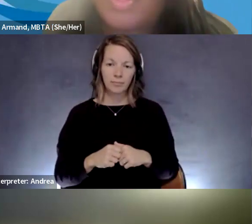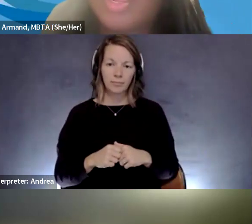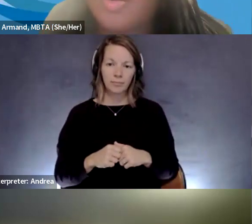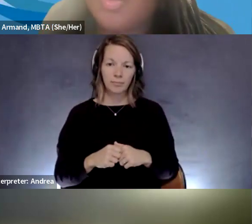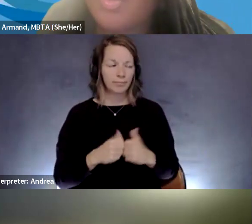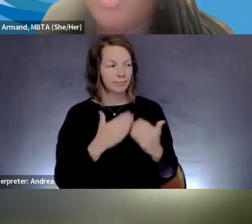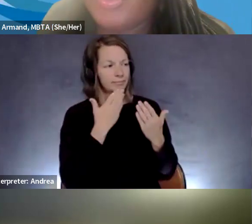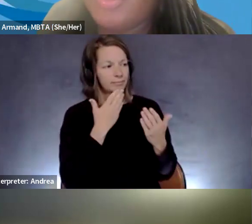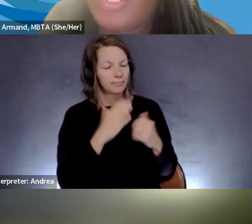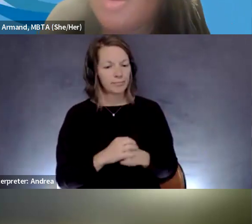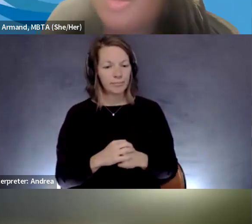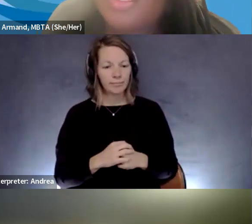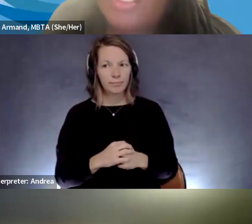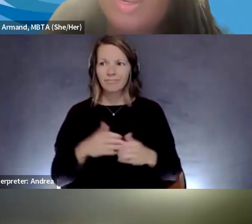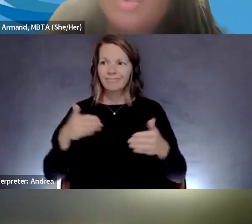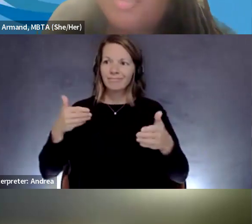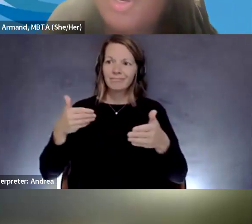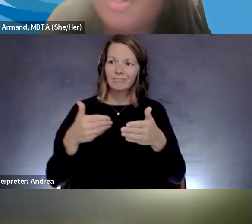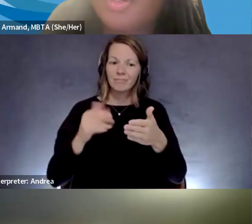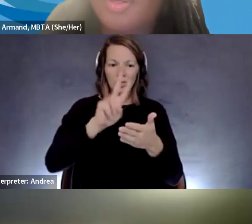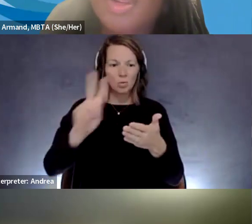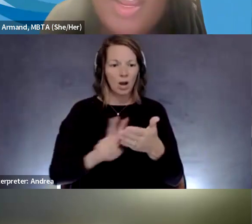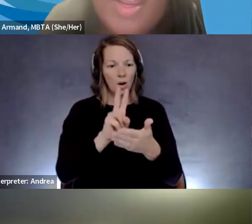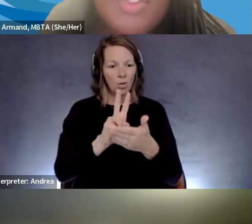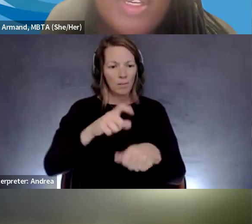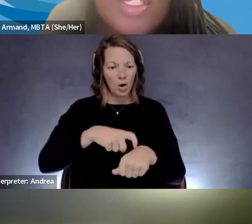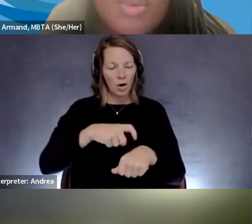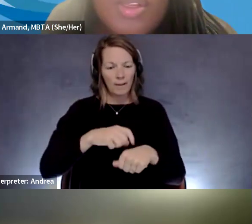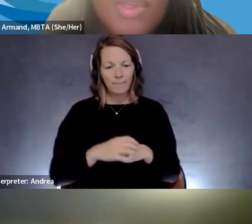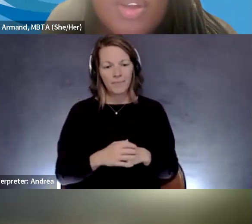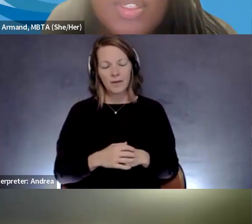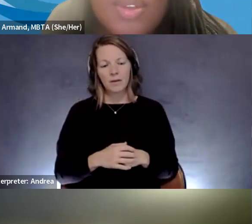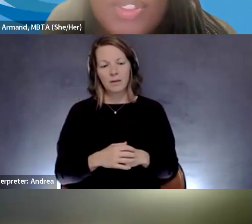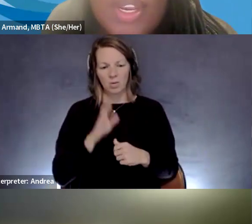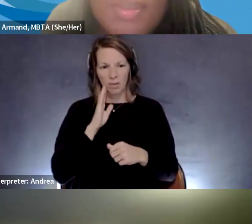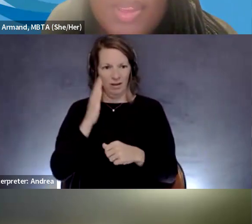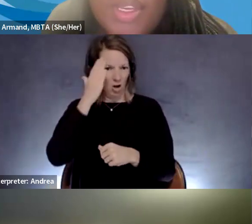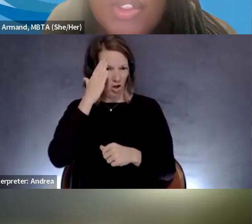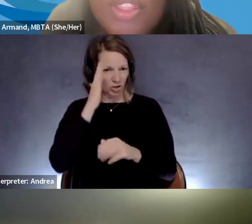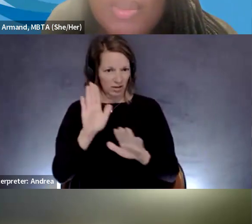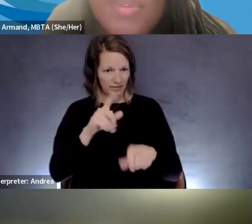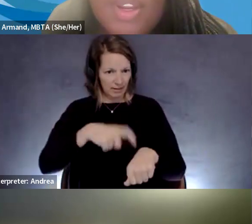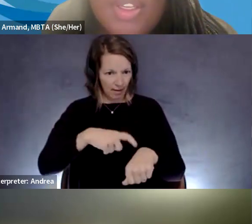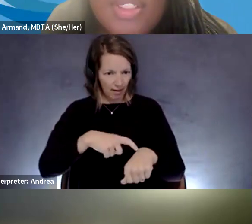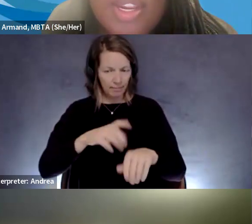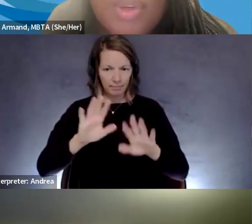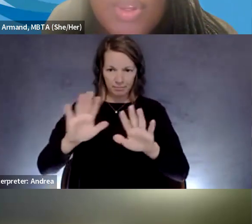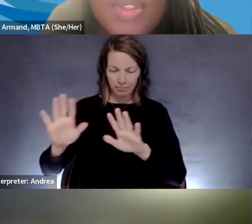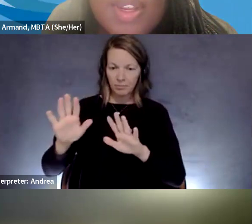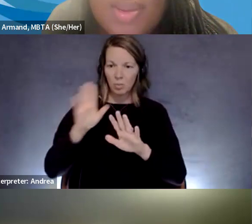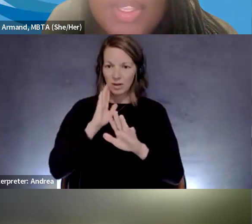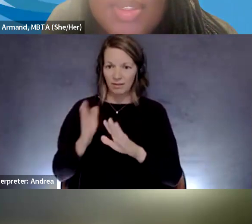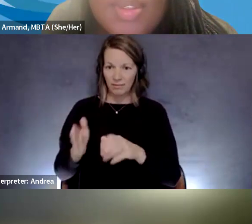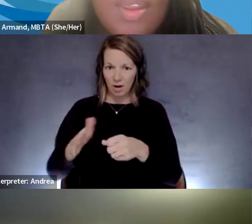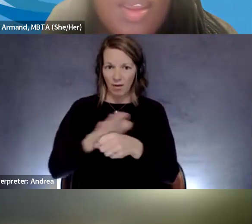Thank you for that. We are nearing on the 2-hour mark. So I just want to be conscious of time and make sure that we've gotten to